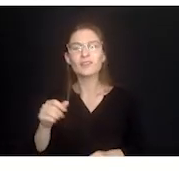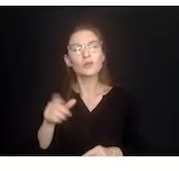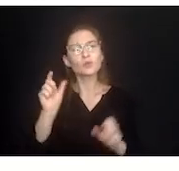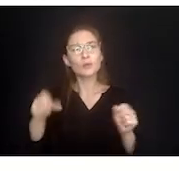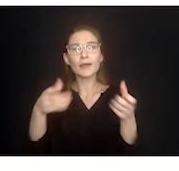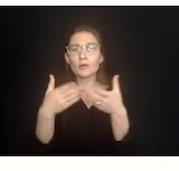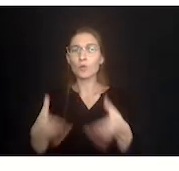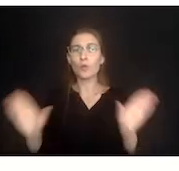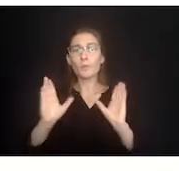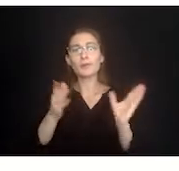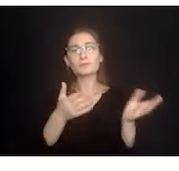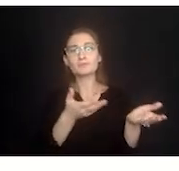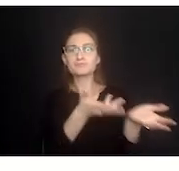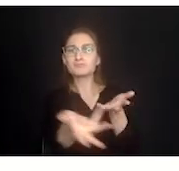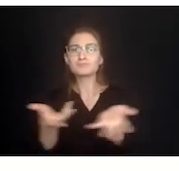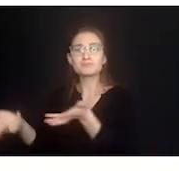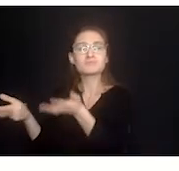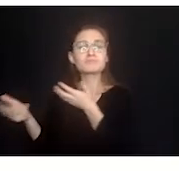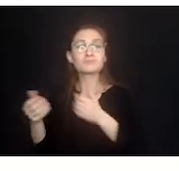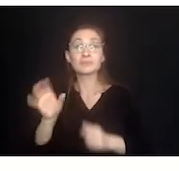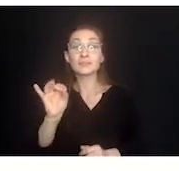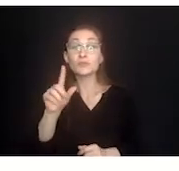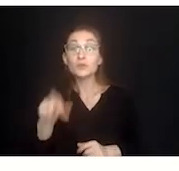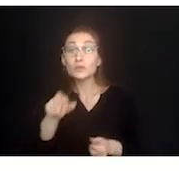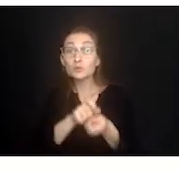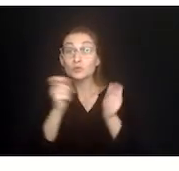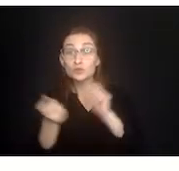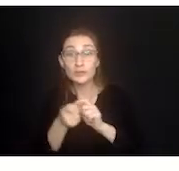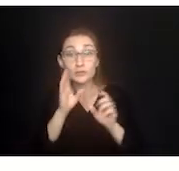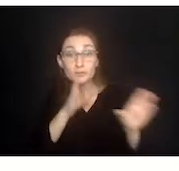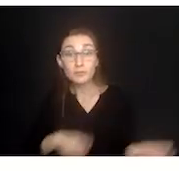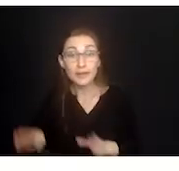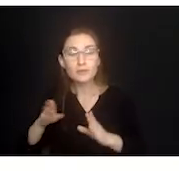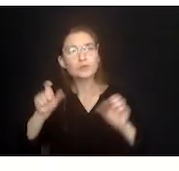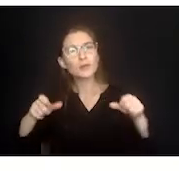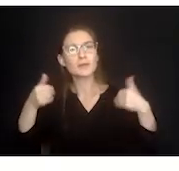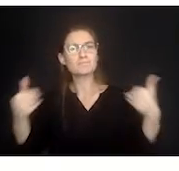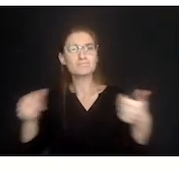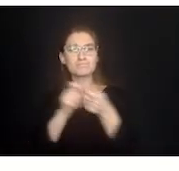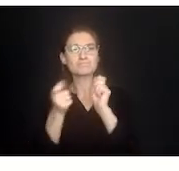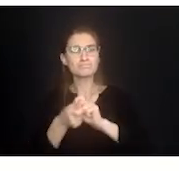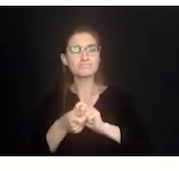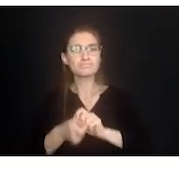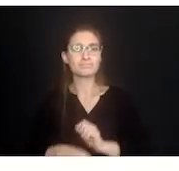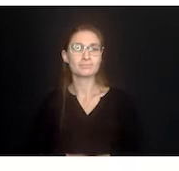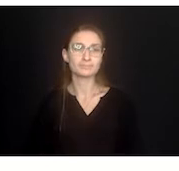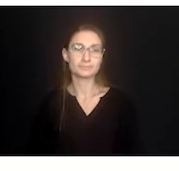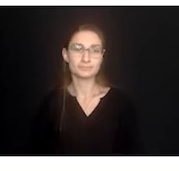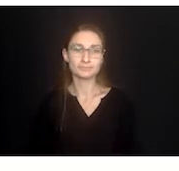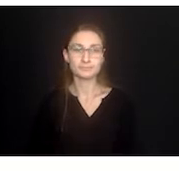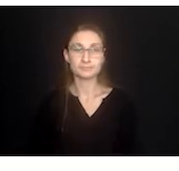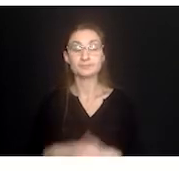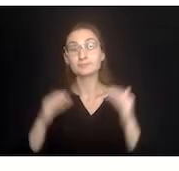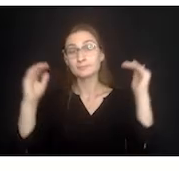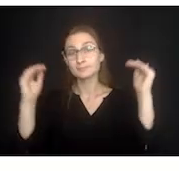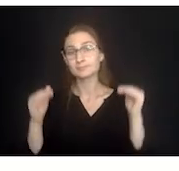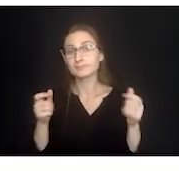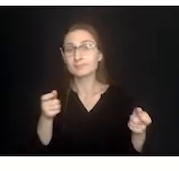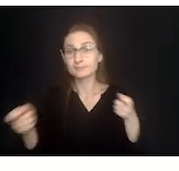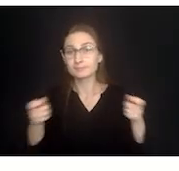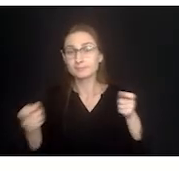Then keep an ongoing dialogue for shared ideas on how to deal with it or if any changes need to be made in the plan.